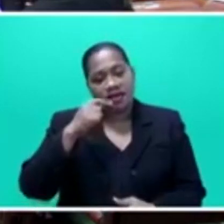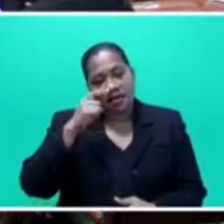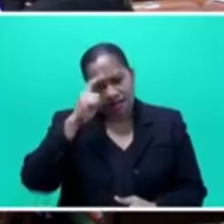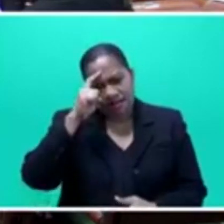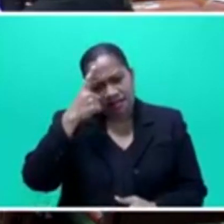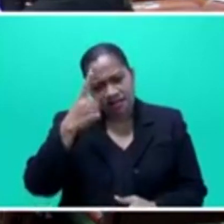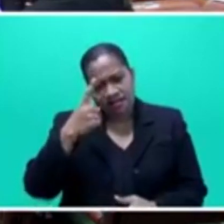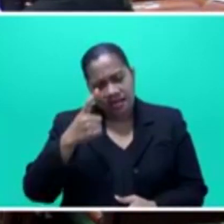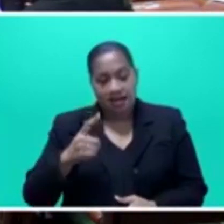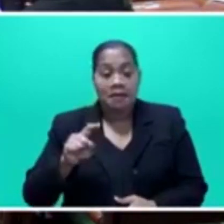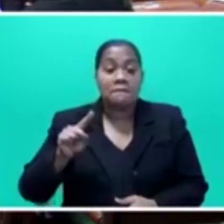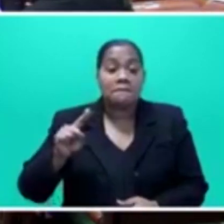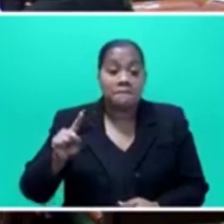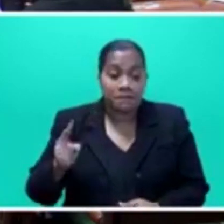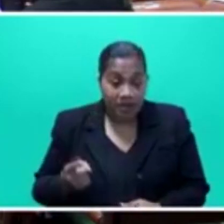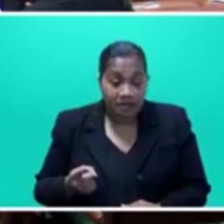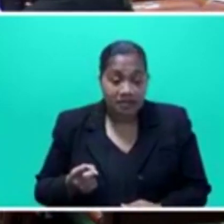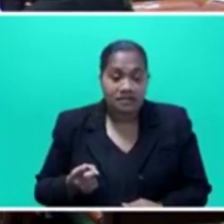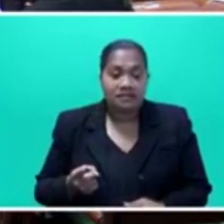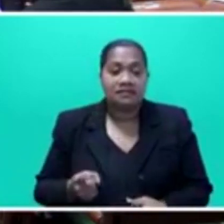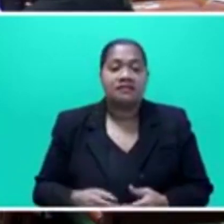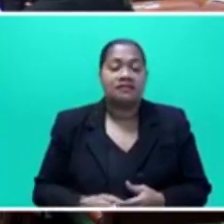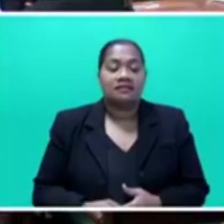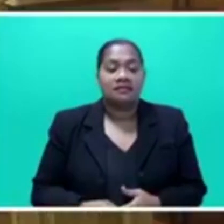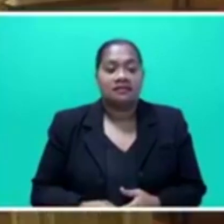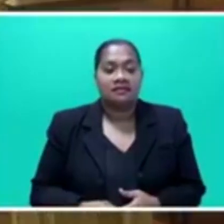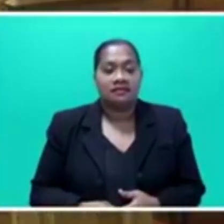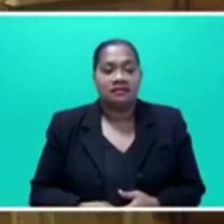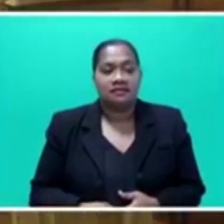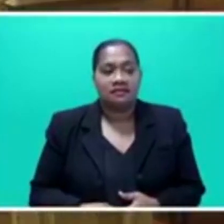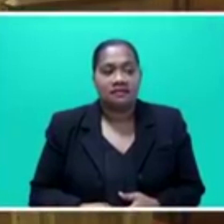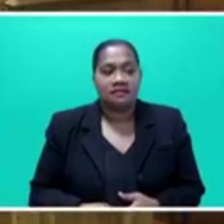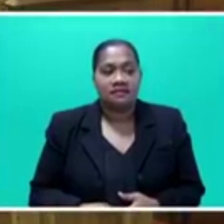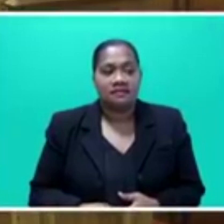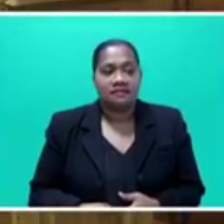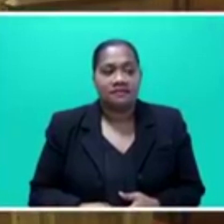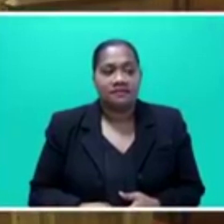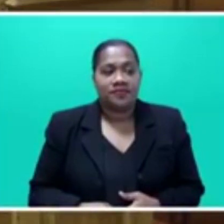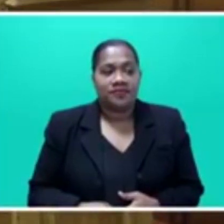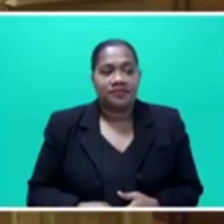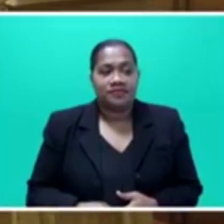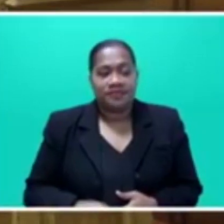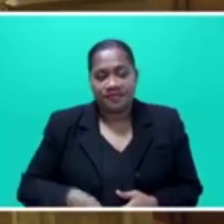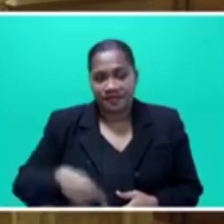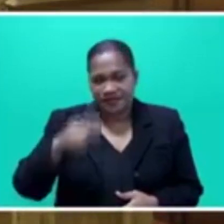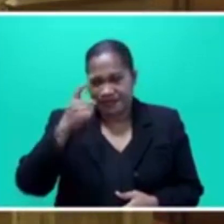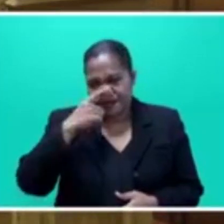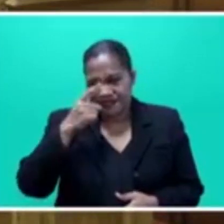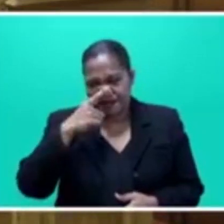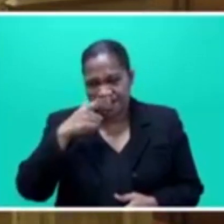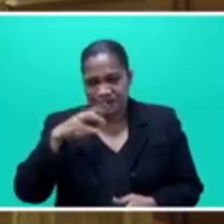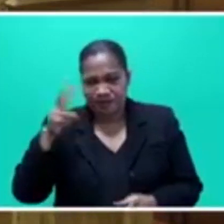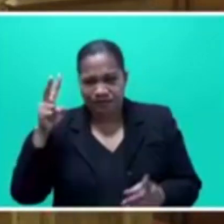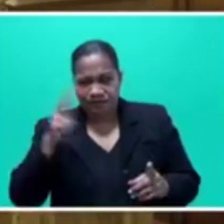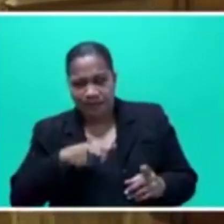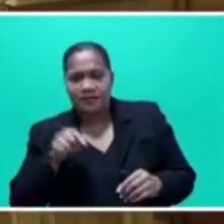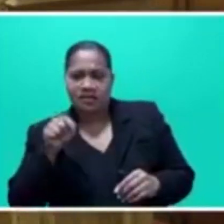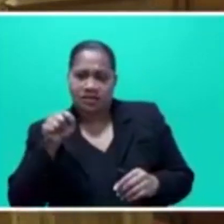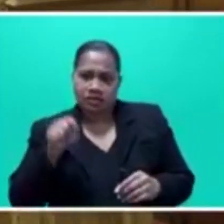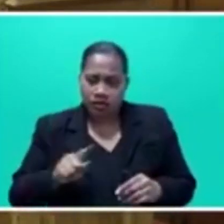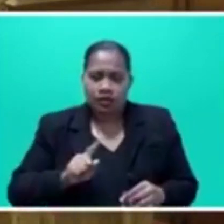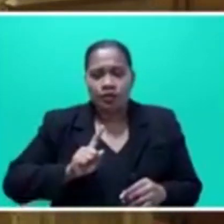the thing is, that was the perception that people had, that you kept on